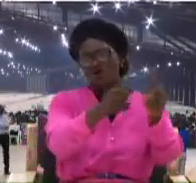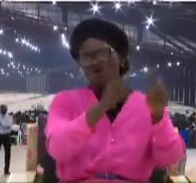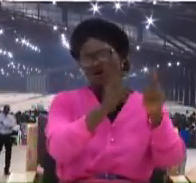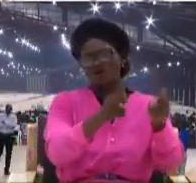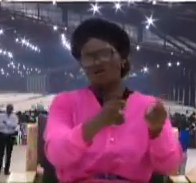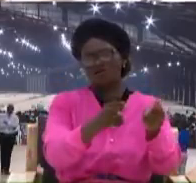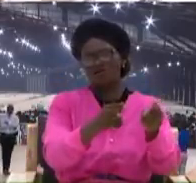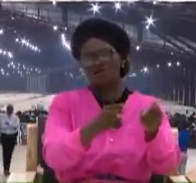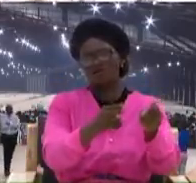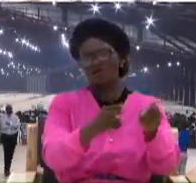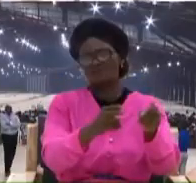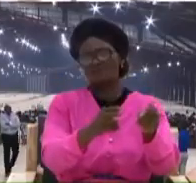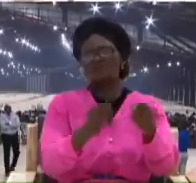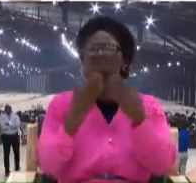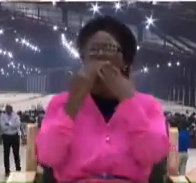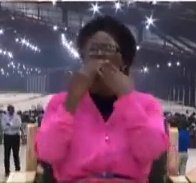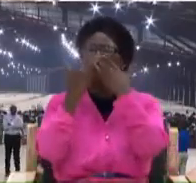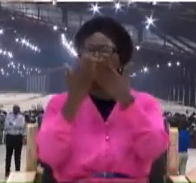Thank you, Father.